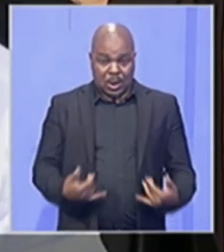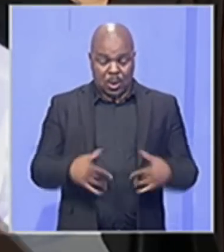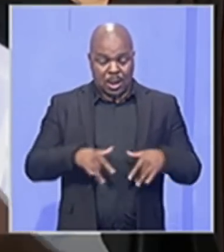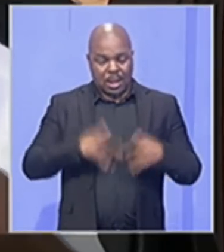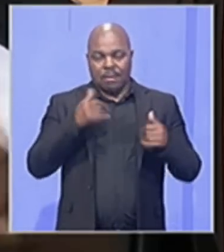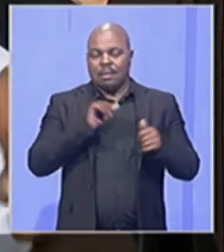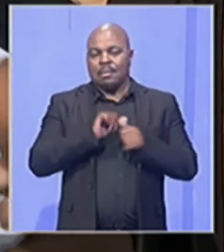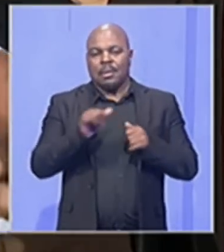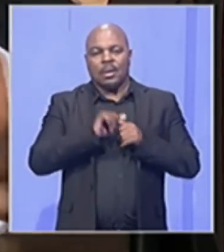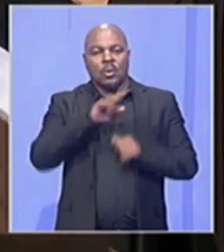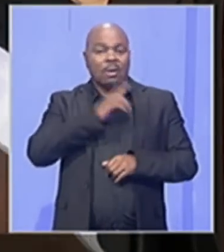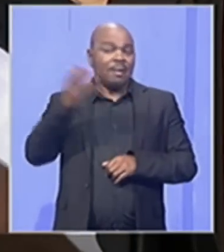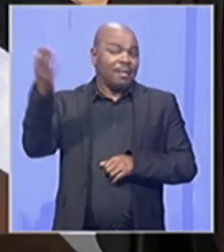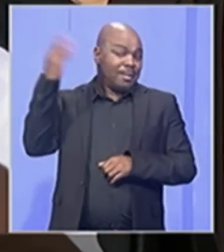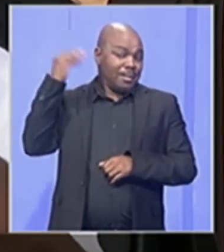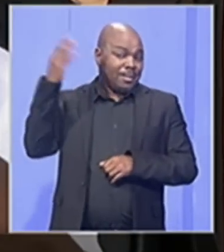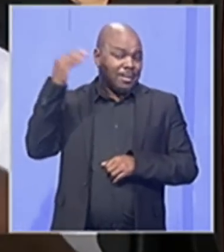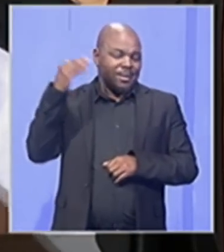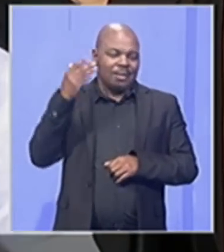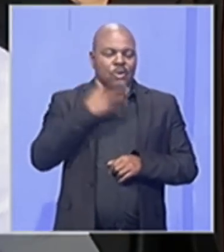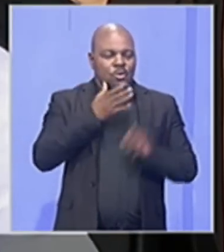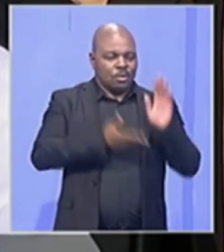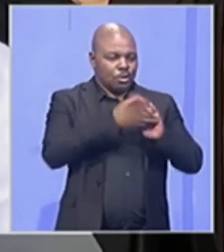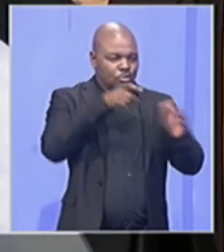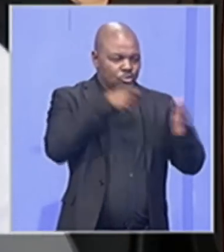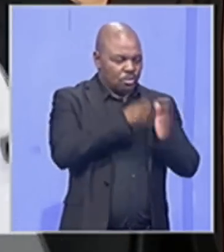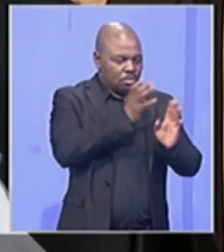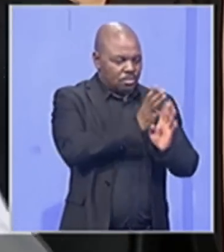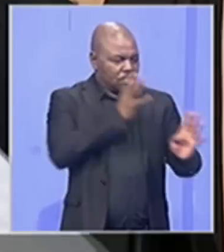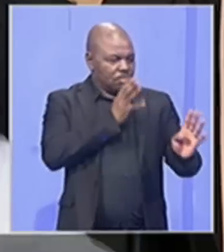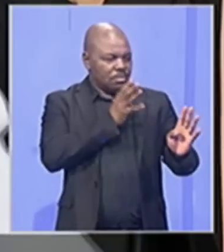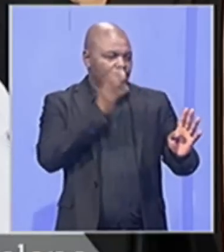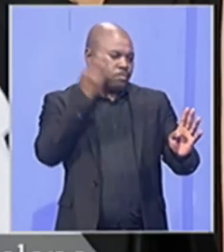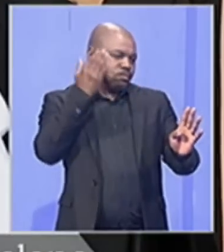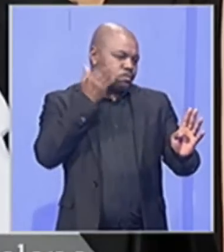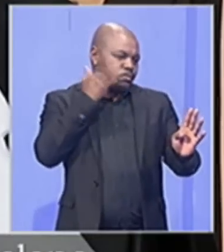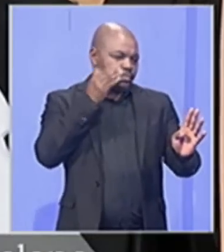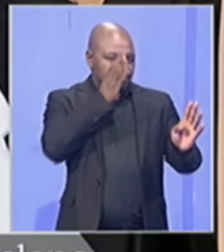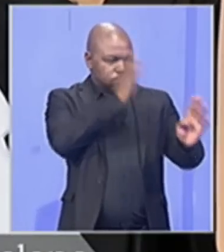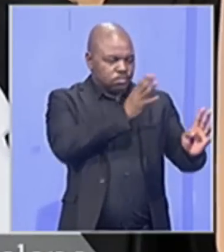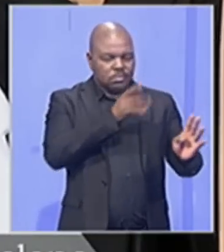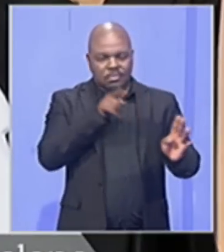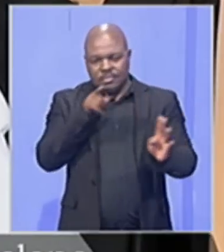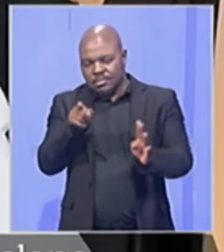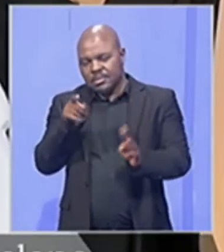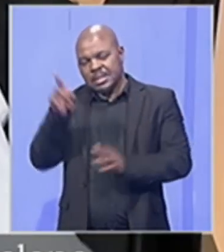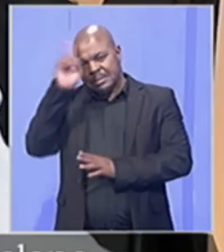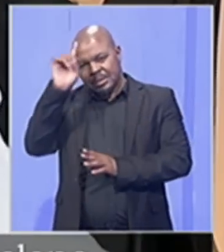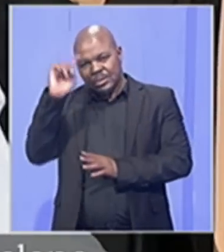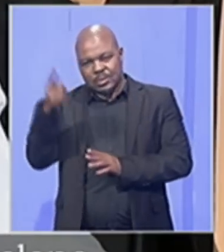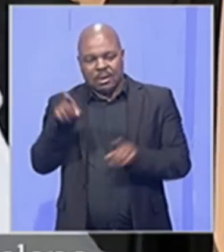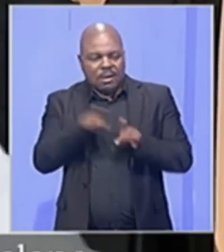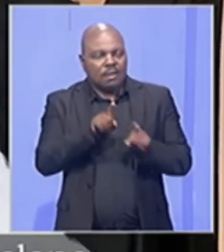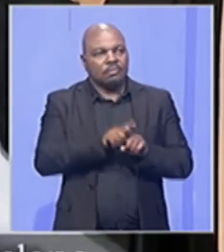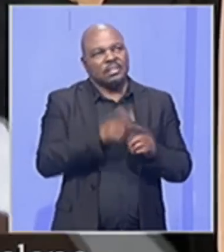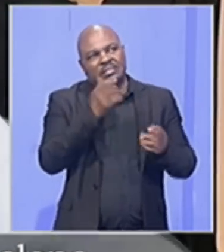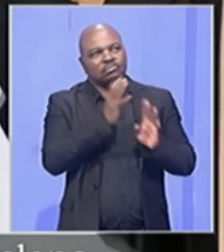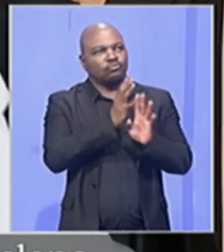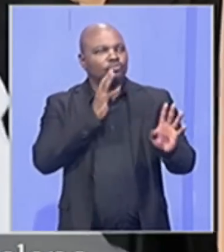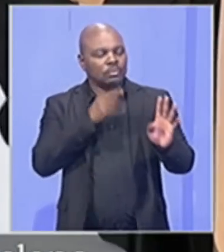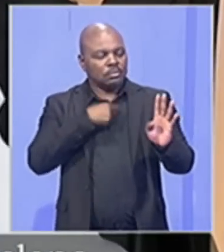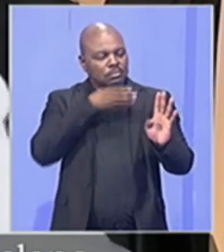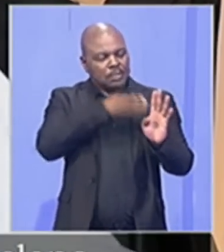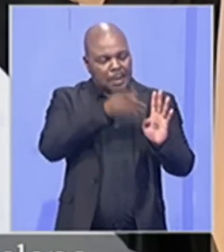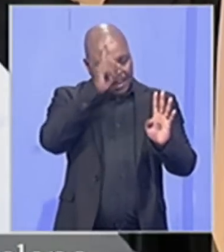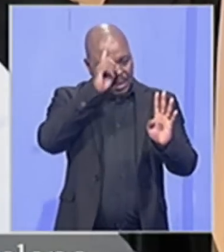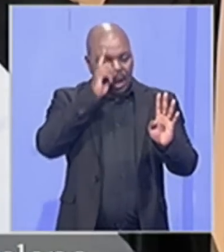shop and find a line that separates blacks from white people. Even in a queue, if there is a white person behind you, they would say make way